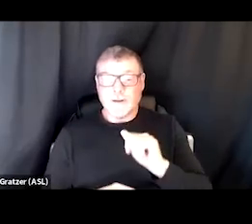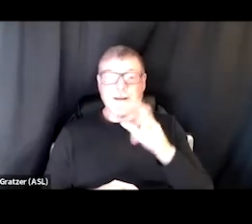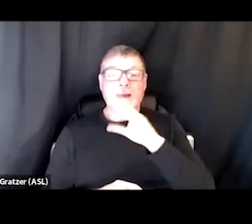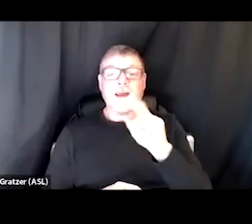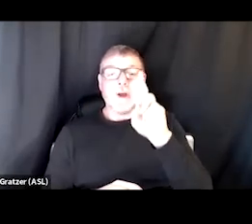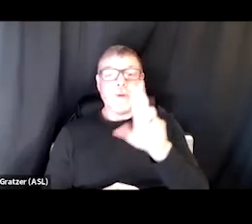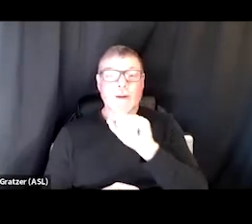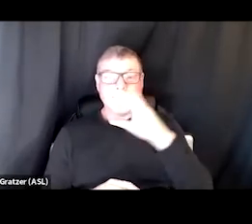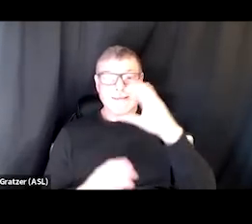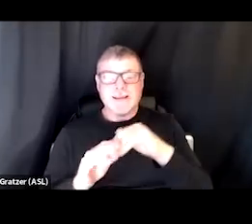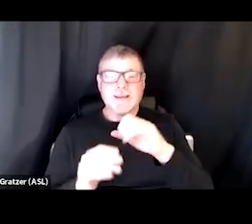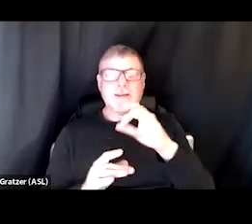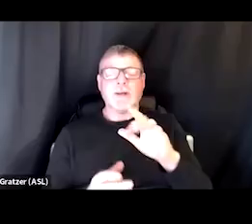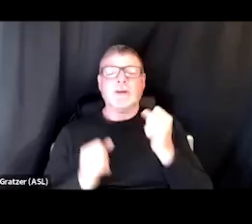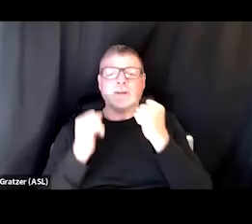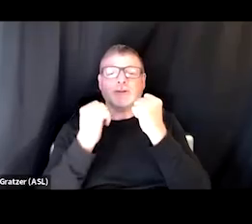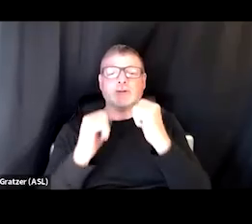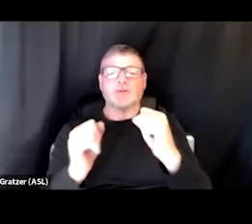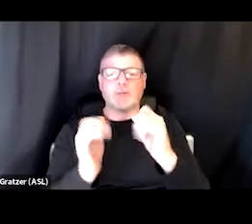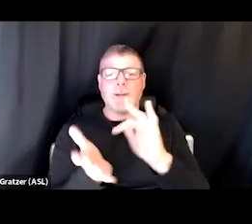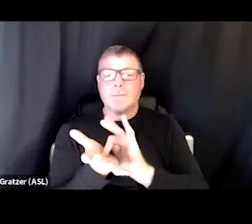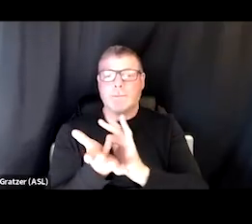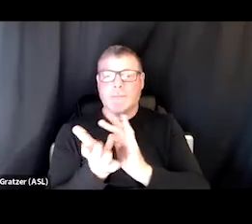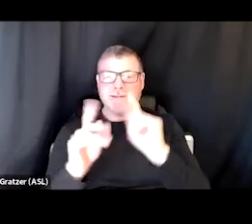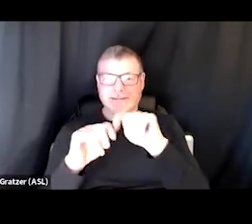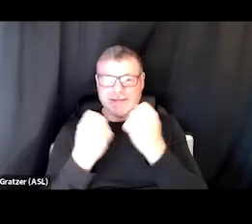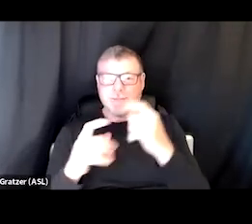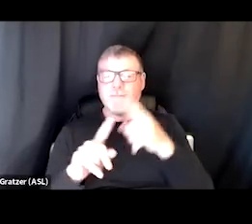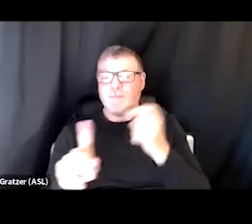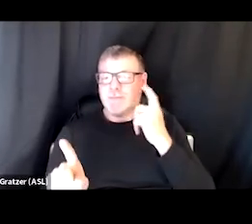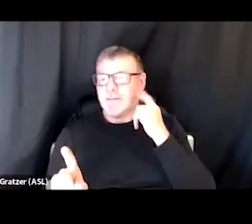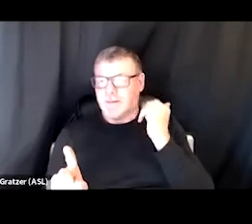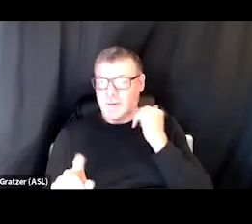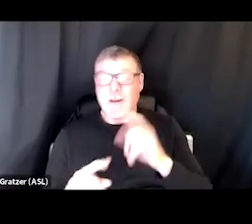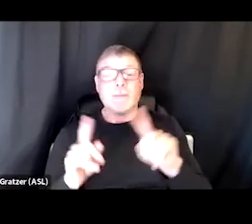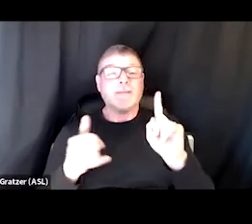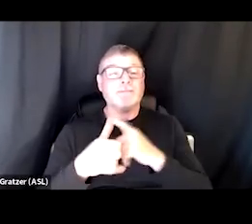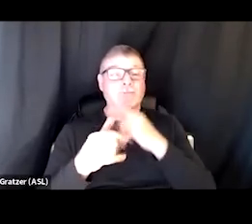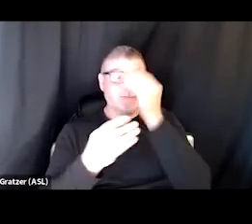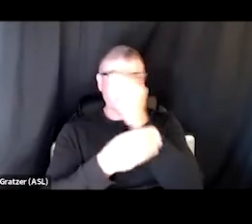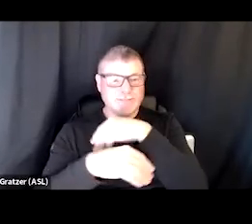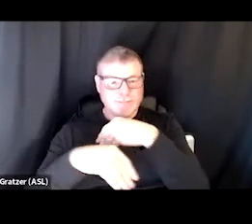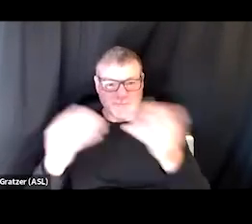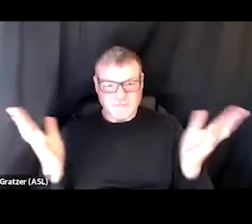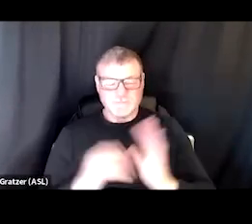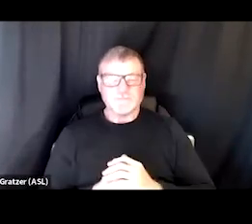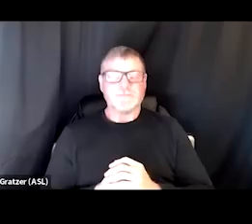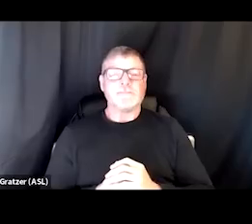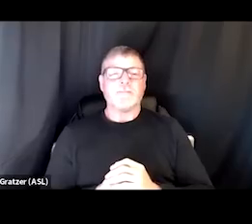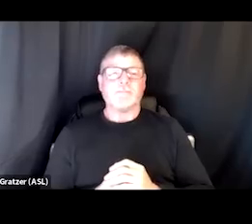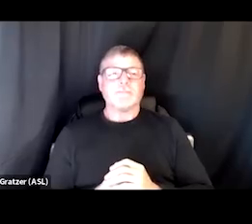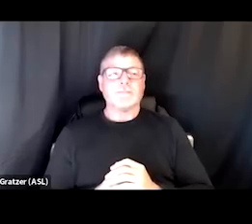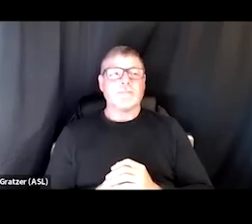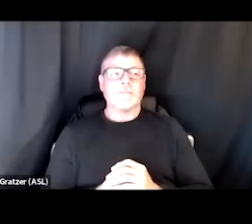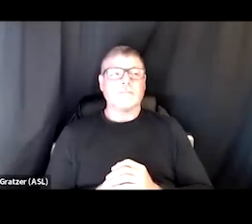the USC Street Medicine team in California. But before we get started, I'll start with a quick disclaimer.